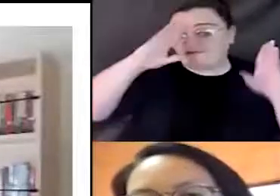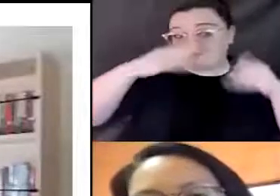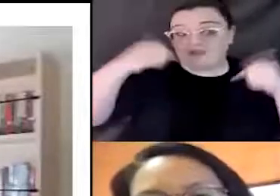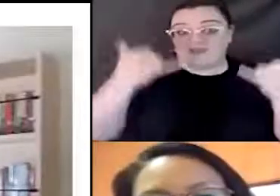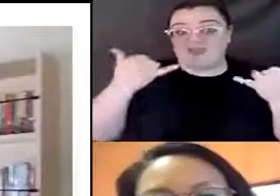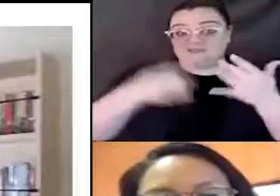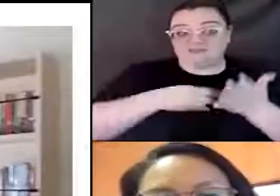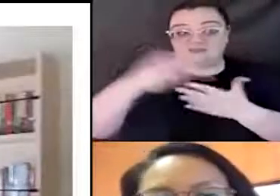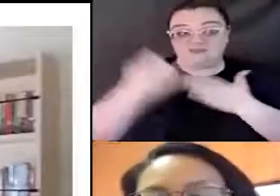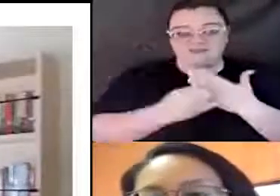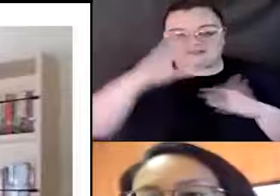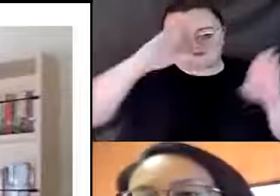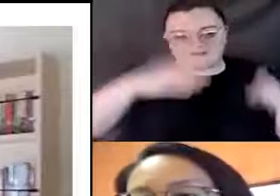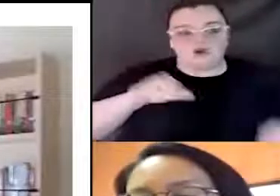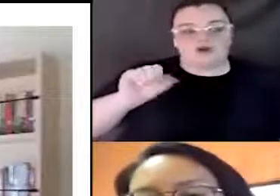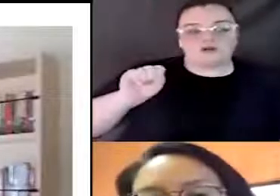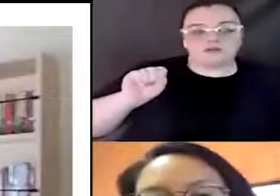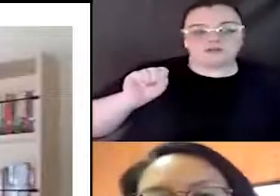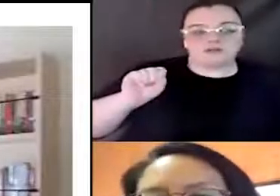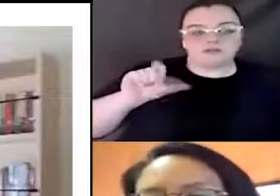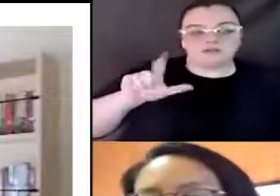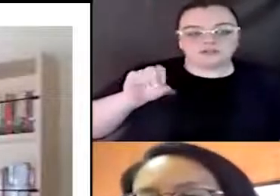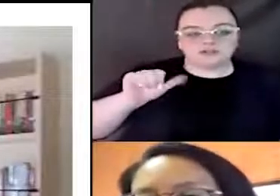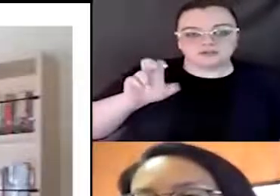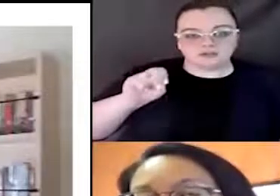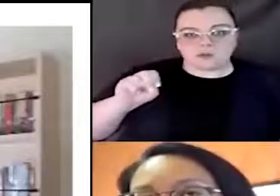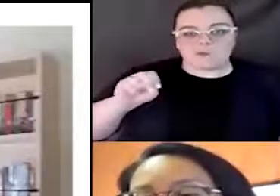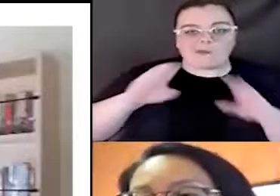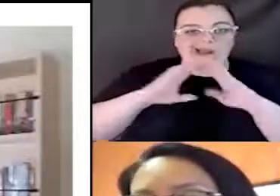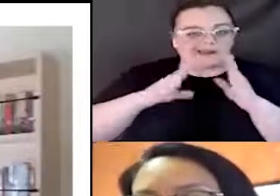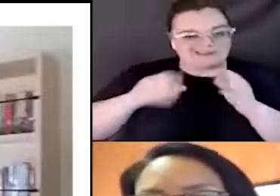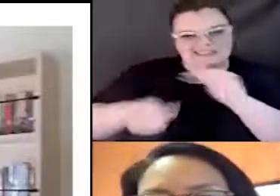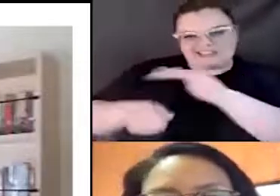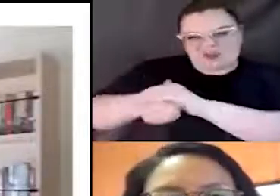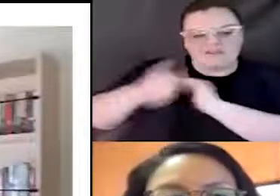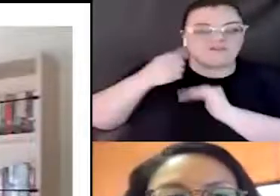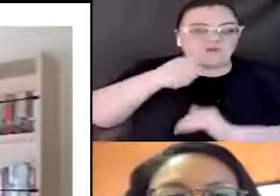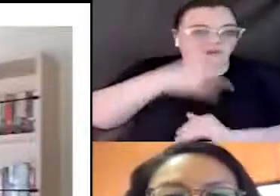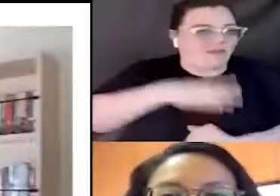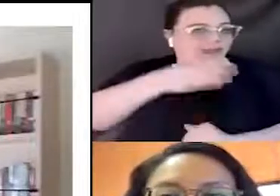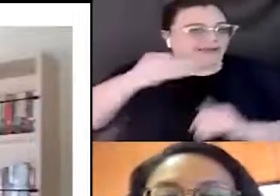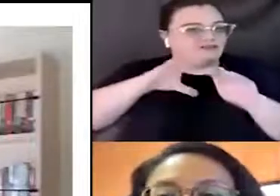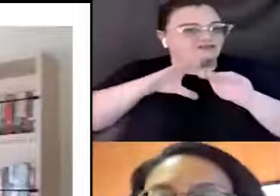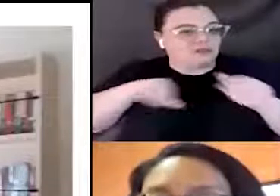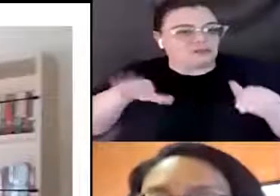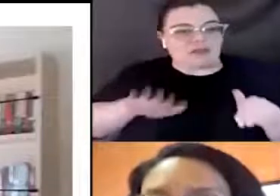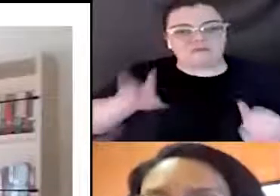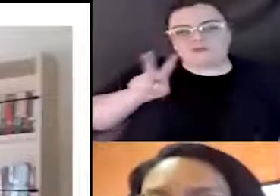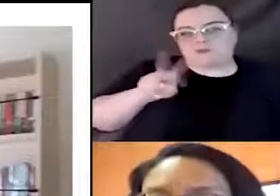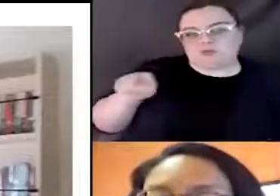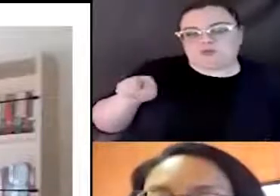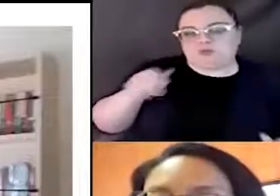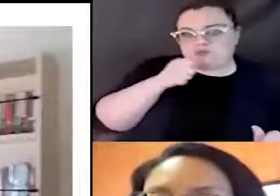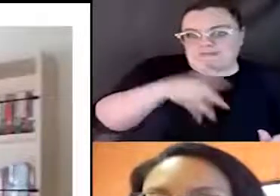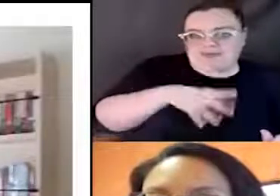at Sloan House, which is a shelter for women and children for about 22 women or children. Because of